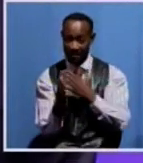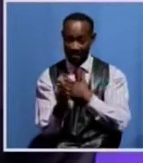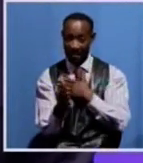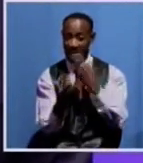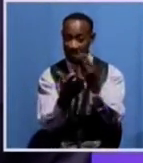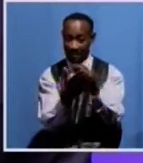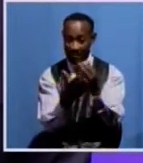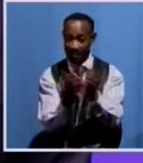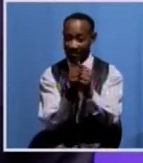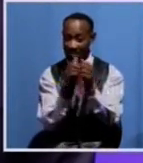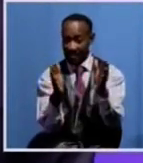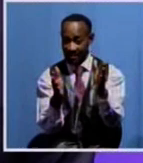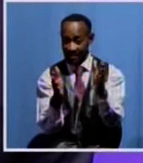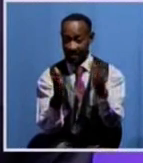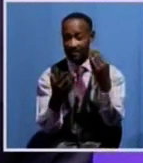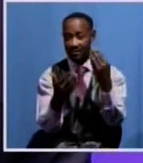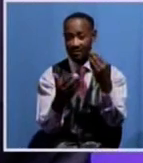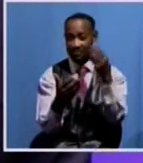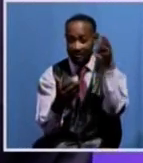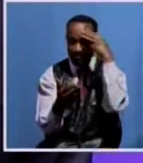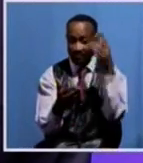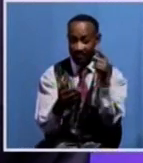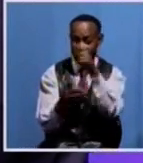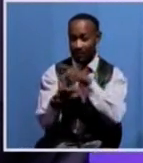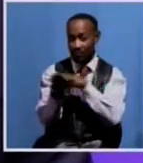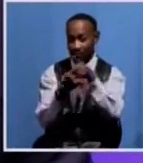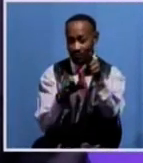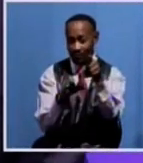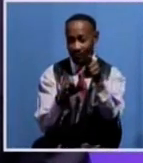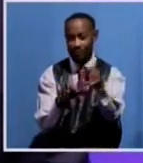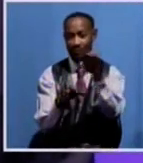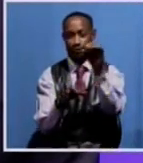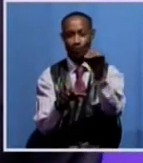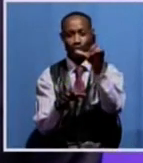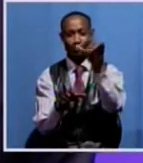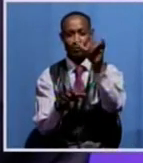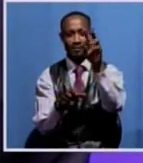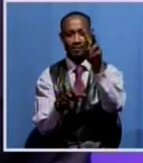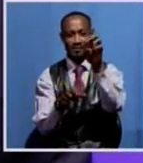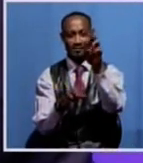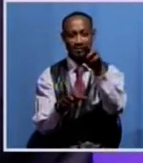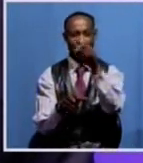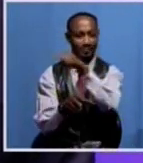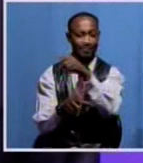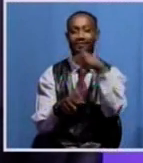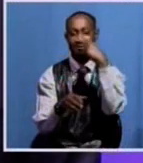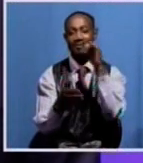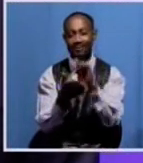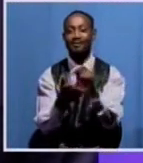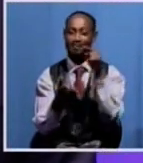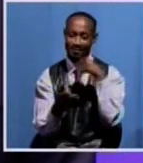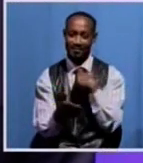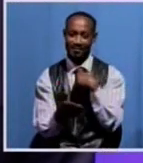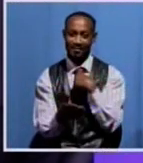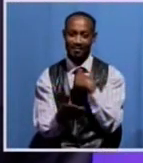came from an article which was written by Professor Oliver Sasa. So he's the one who called me minister without finance. Yeah. I think